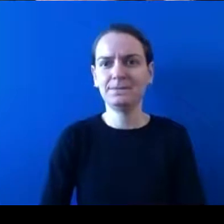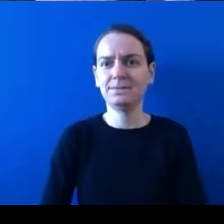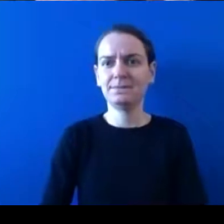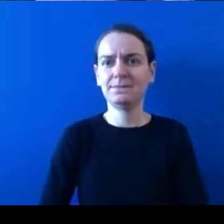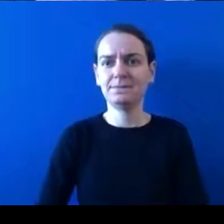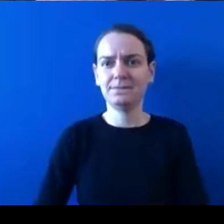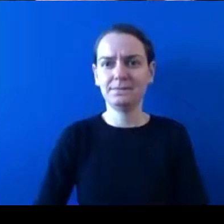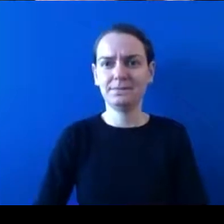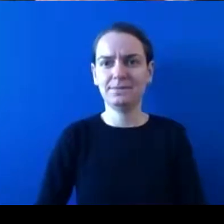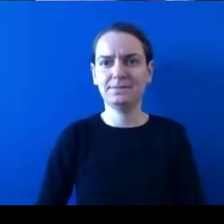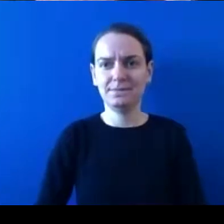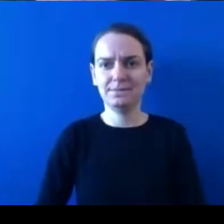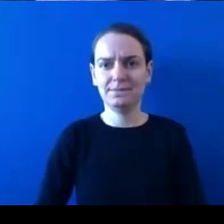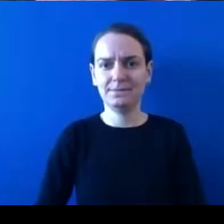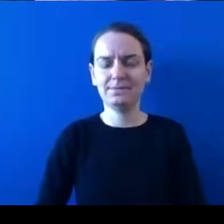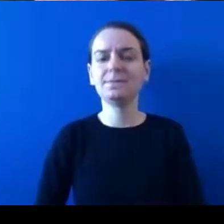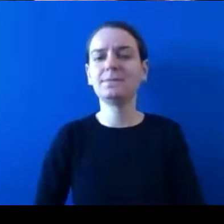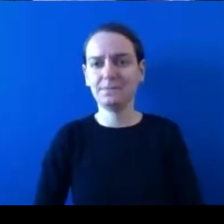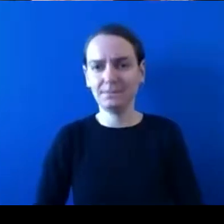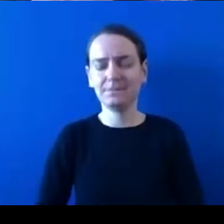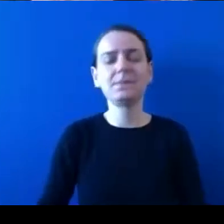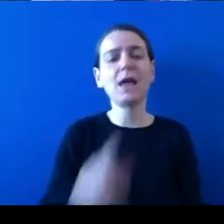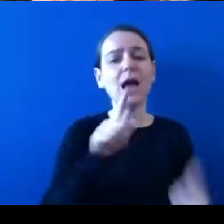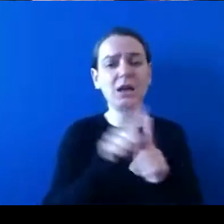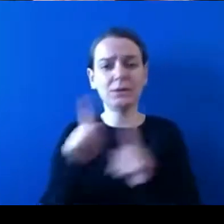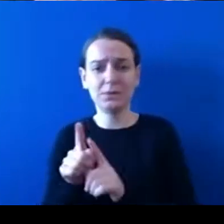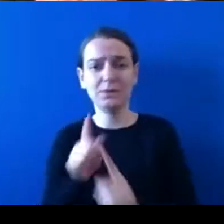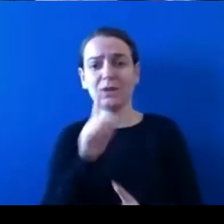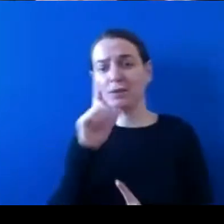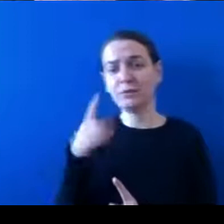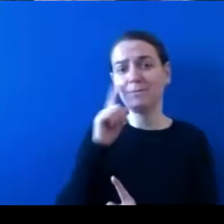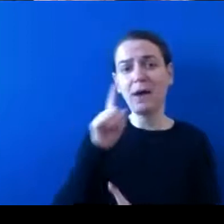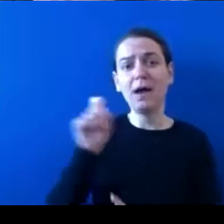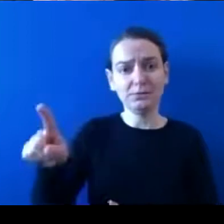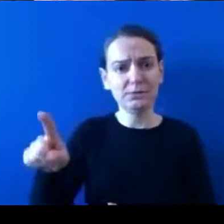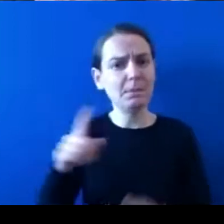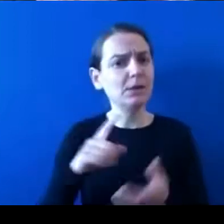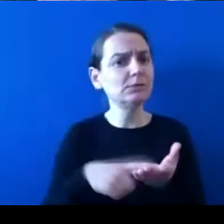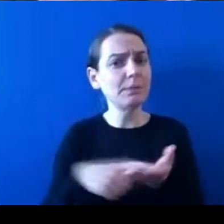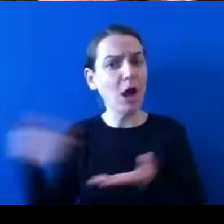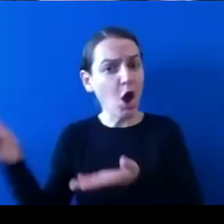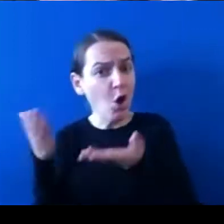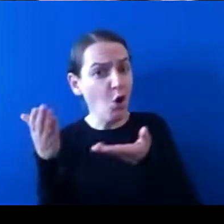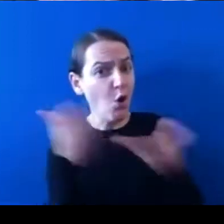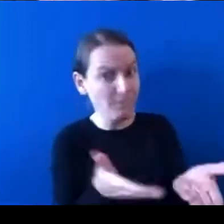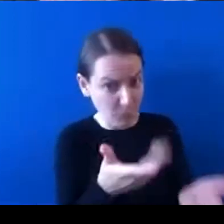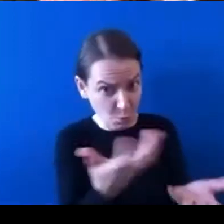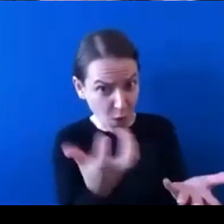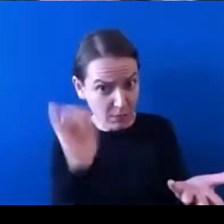felt very unconfident in telling a